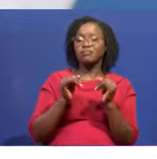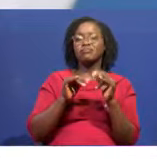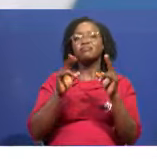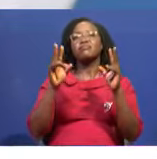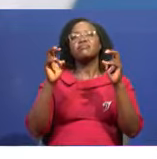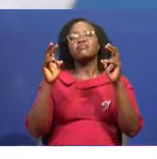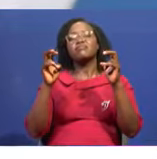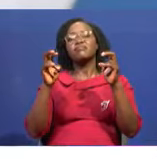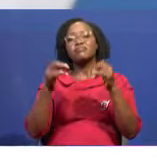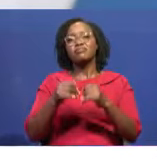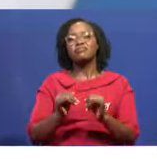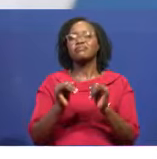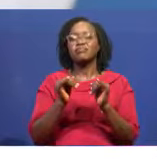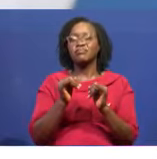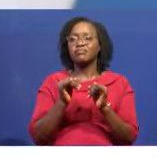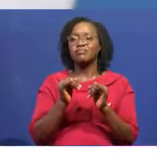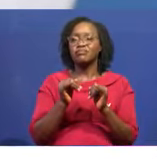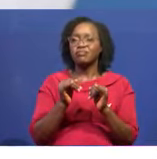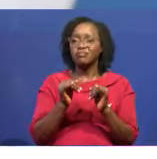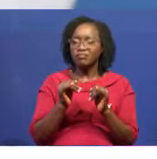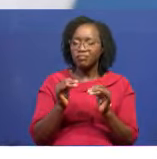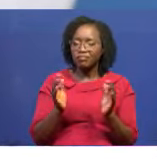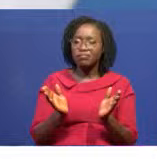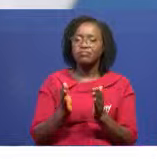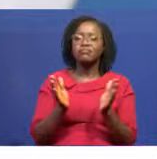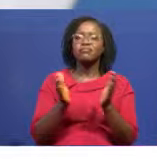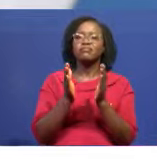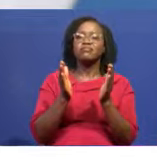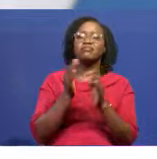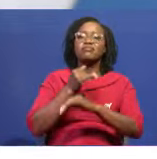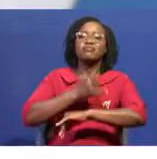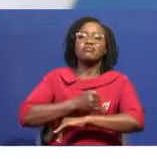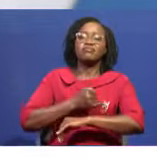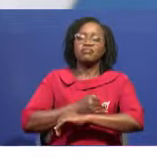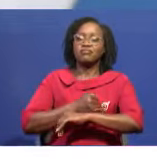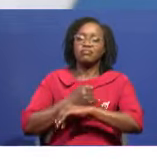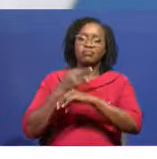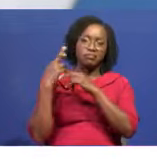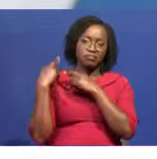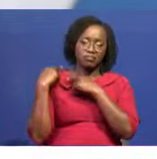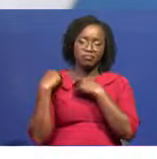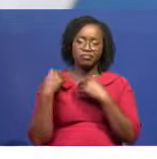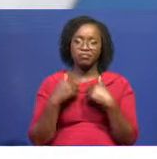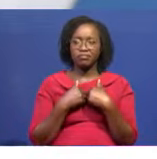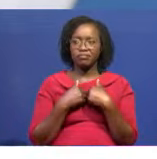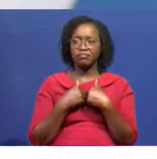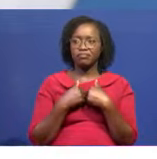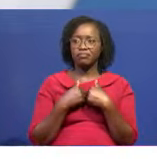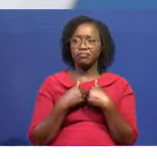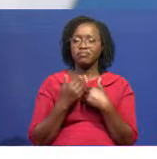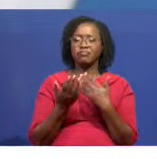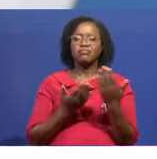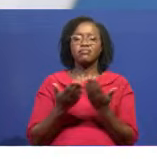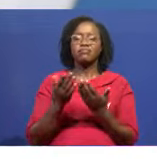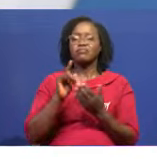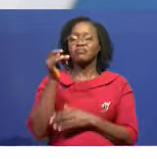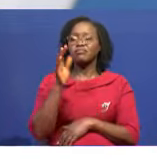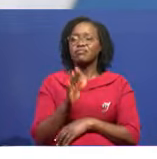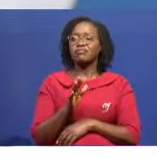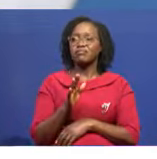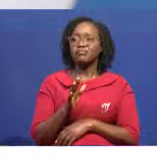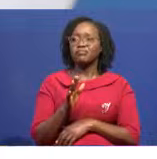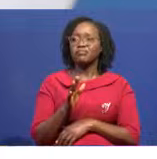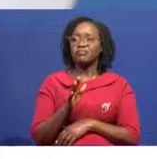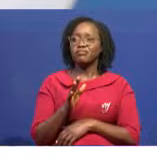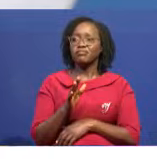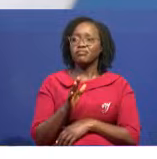issues and trying to convince institutions that are charged with the responsibility of offering services to the Kenyan people